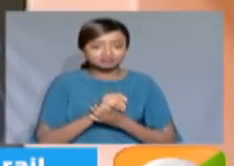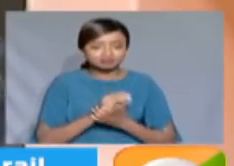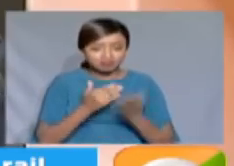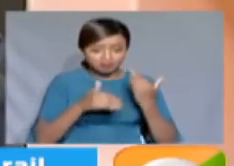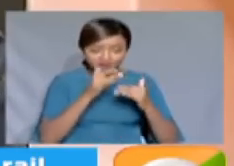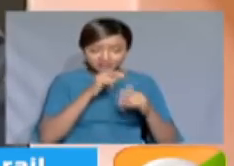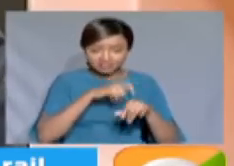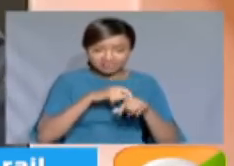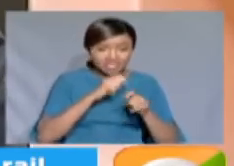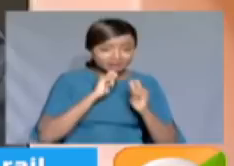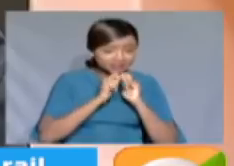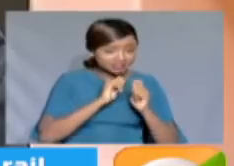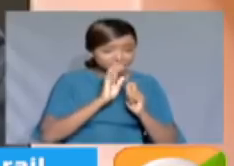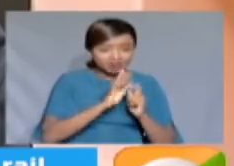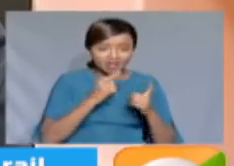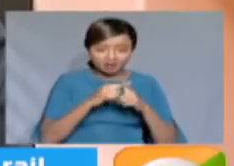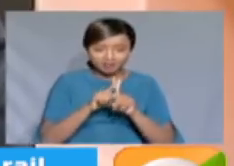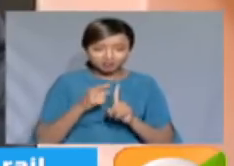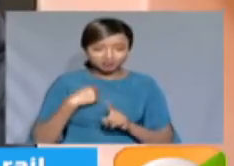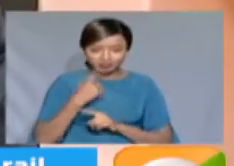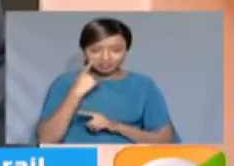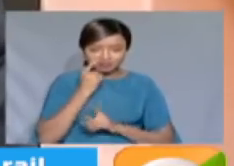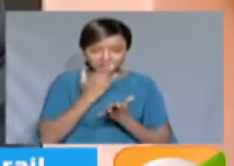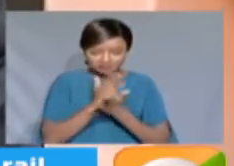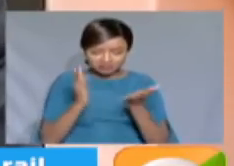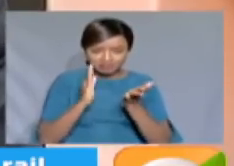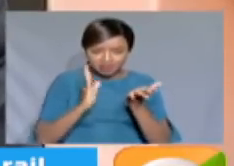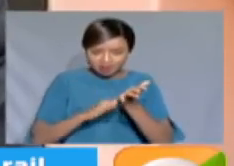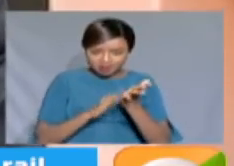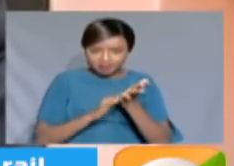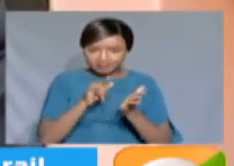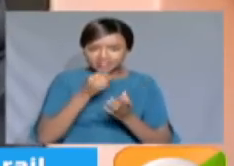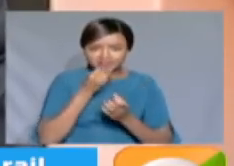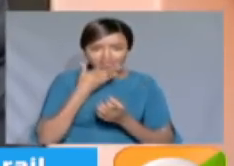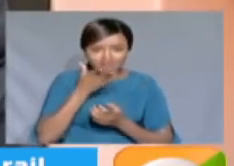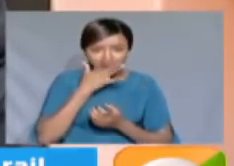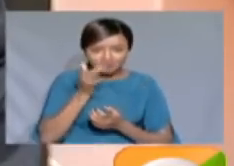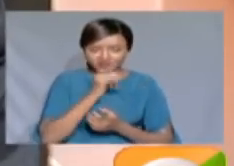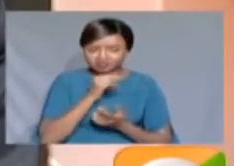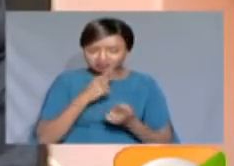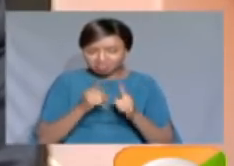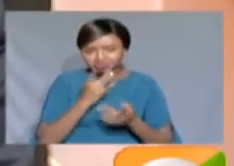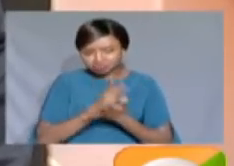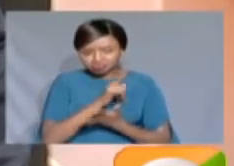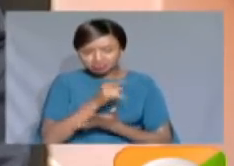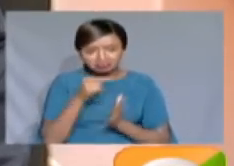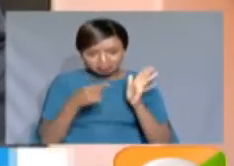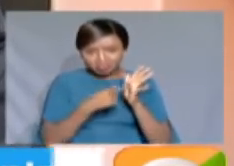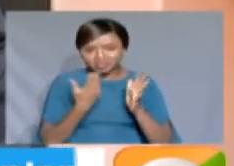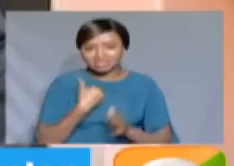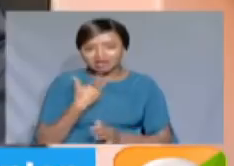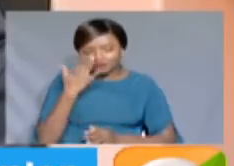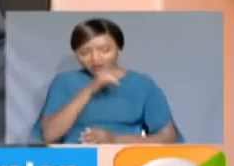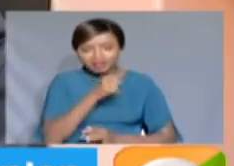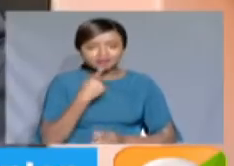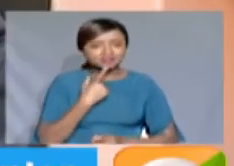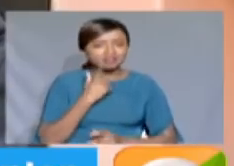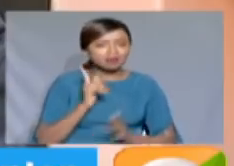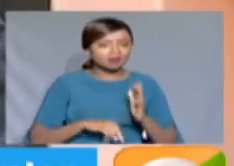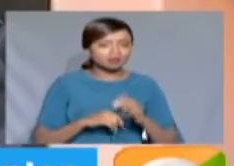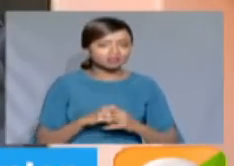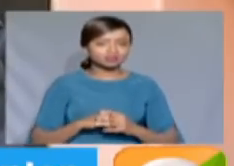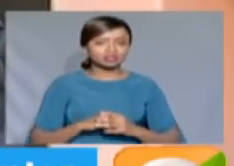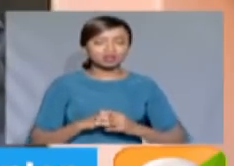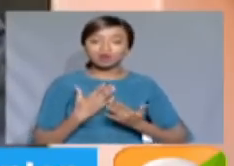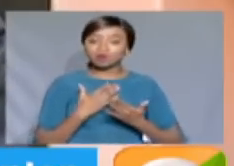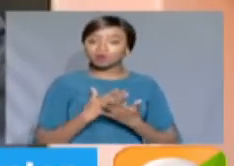Professor, mm-hmm. but I saw some remarks that he has made, and yeah. I think they make a lot of sense, because what he is saying is that